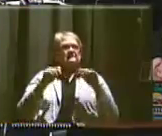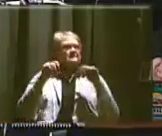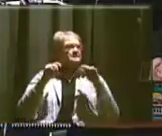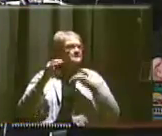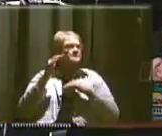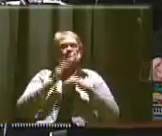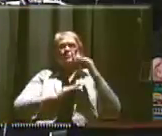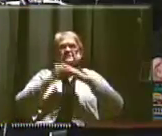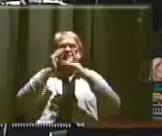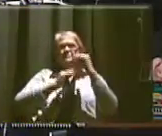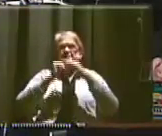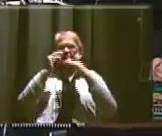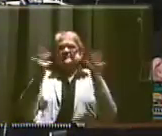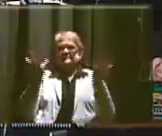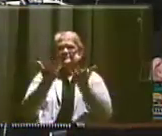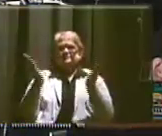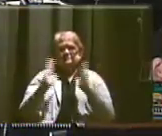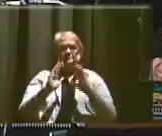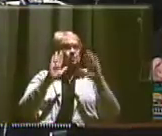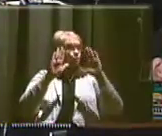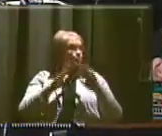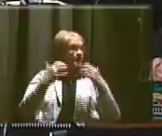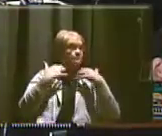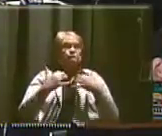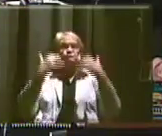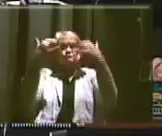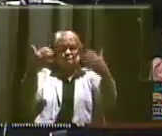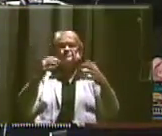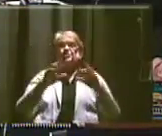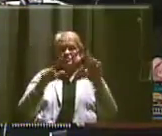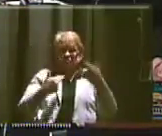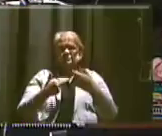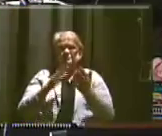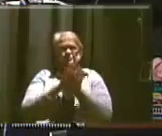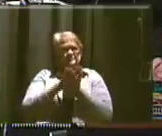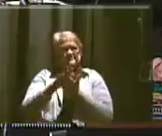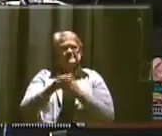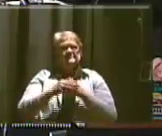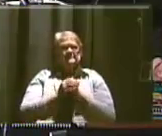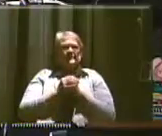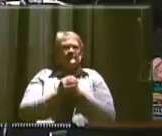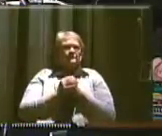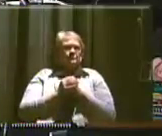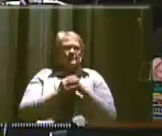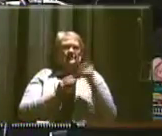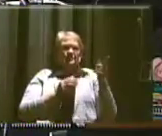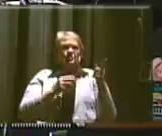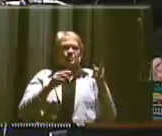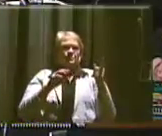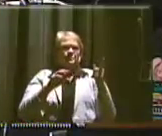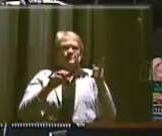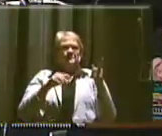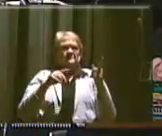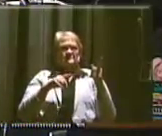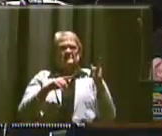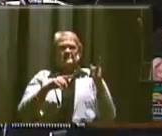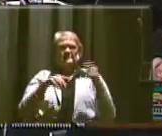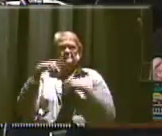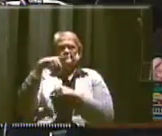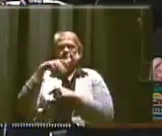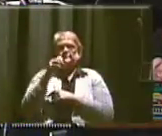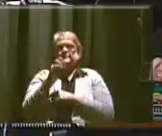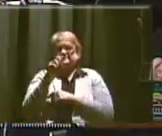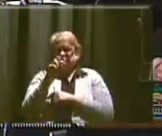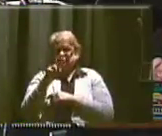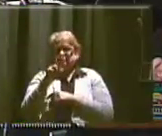hall that we have here today. So I want to say thank you for, I know that there's a lot of hard work that she put into organizing this and pulling people together,